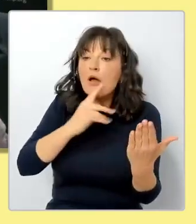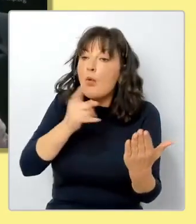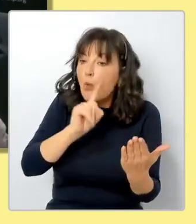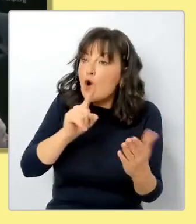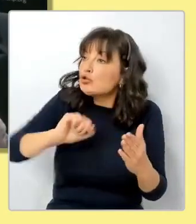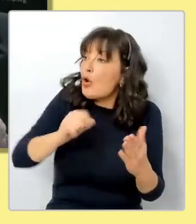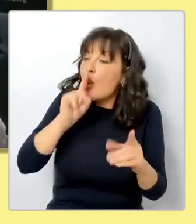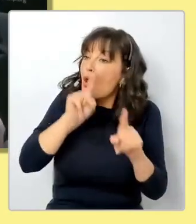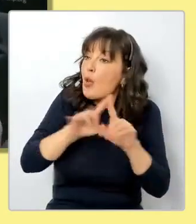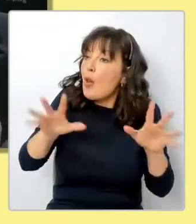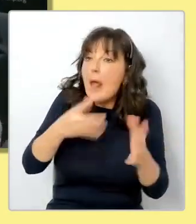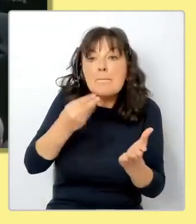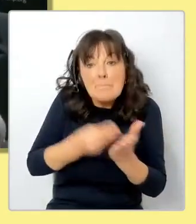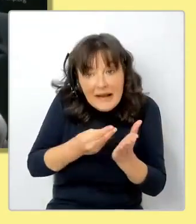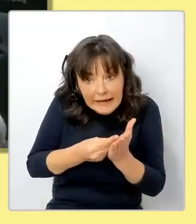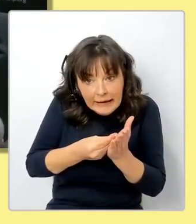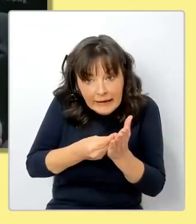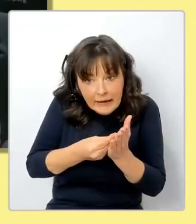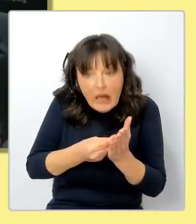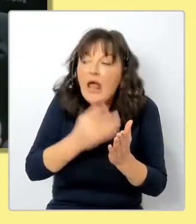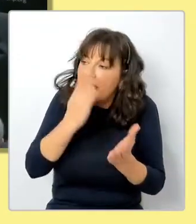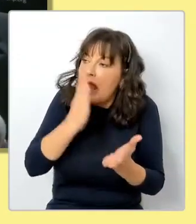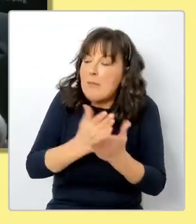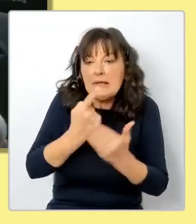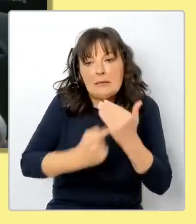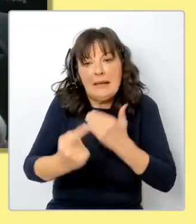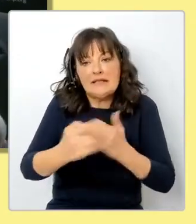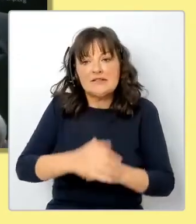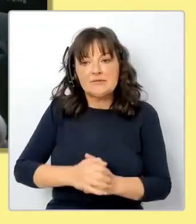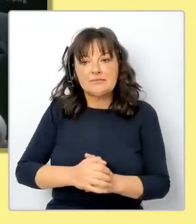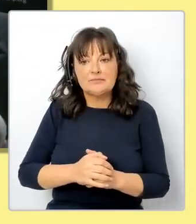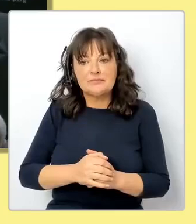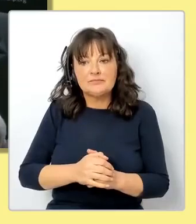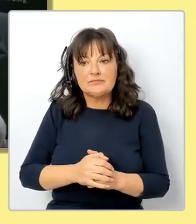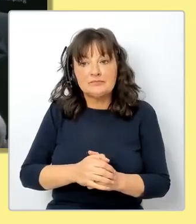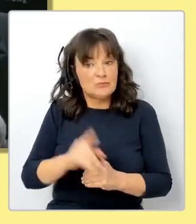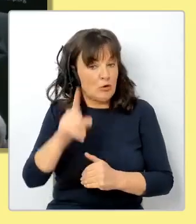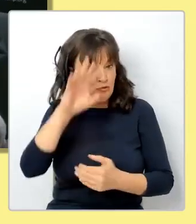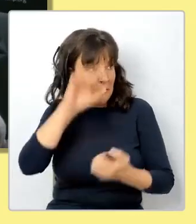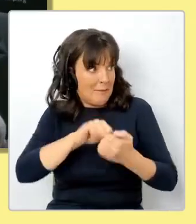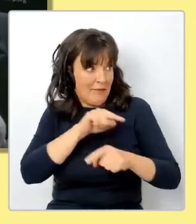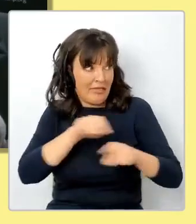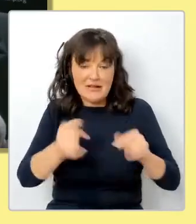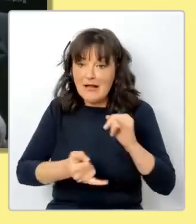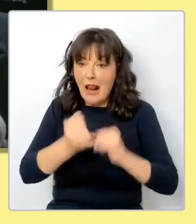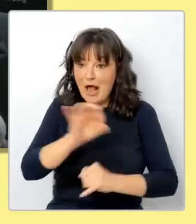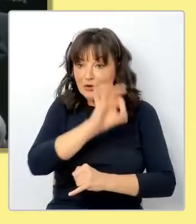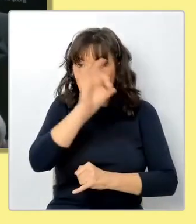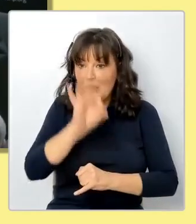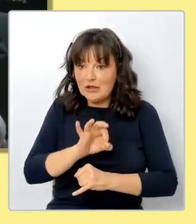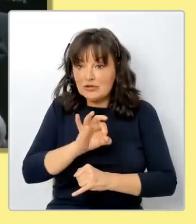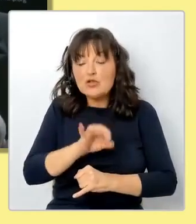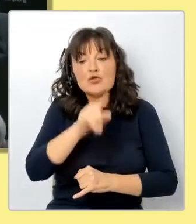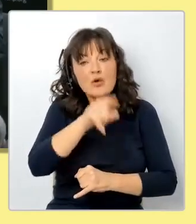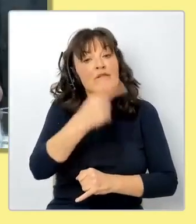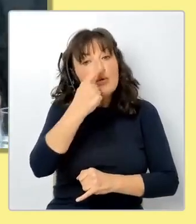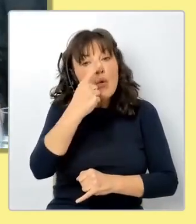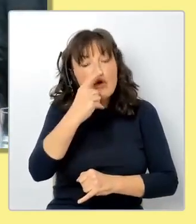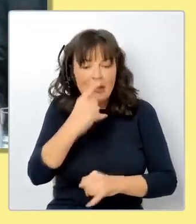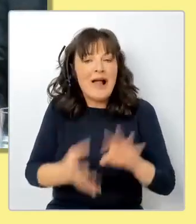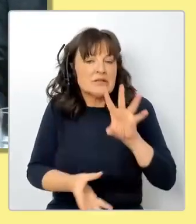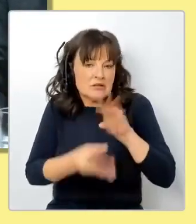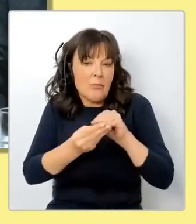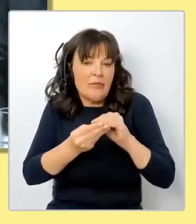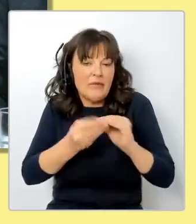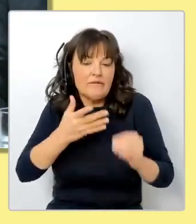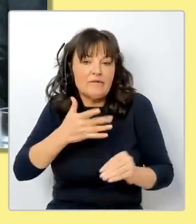Ash, sorry. This is also the last question, so candidates can sum up if they wish. Ash. Yes, I